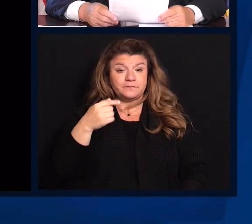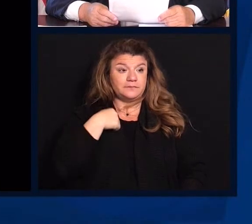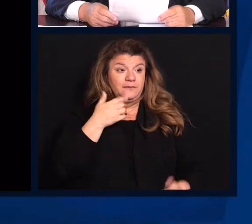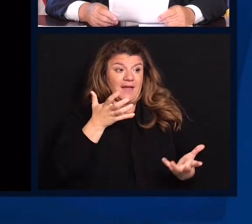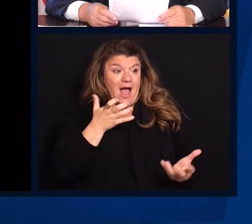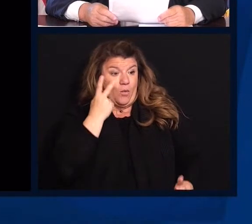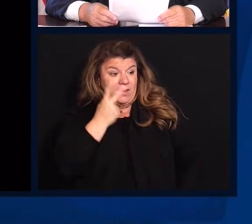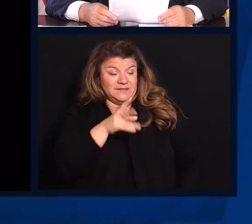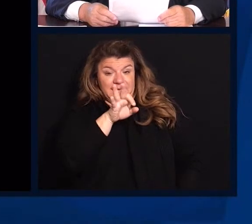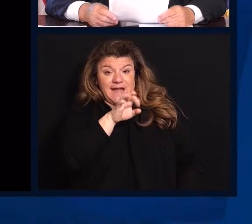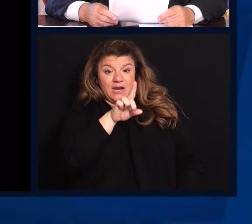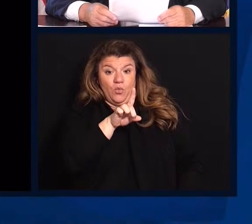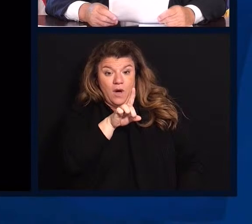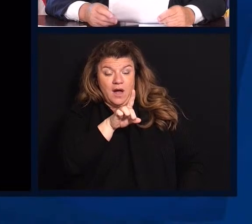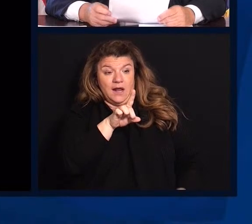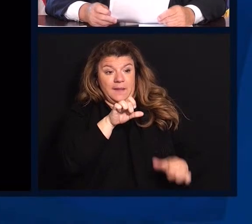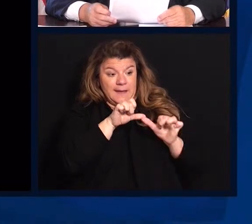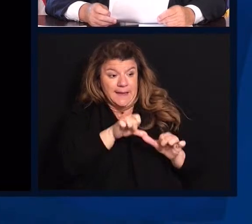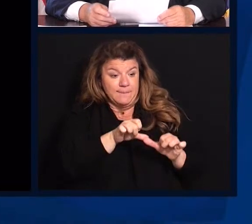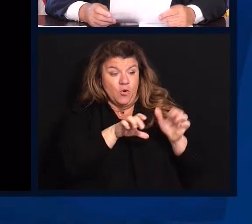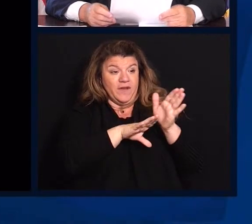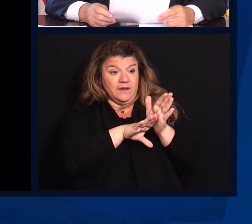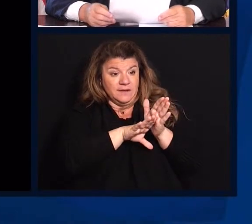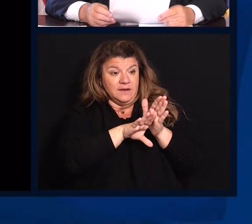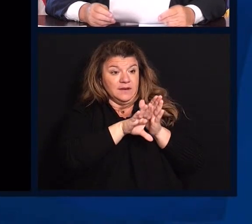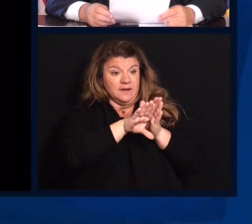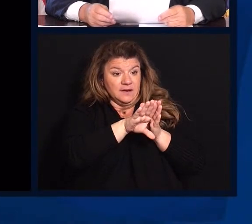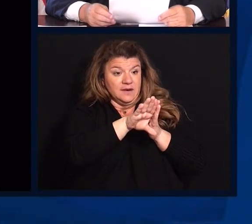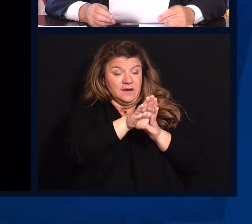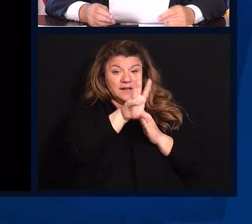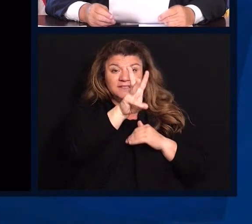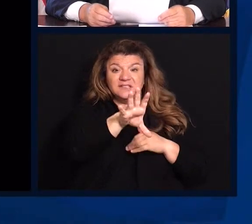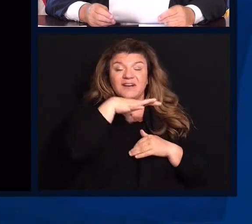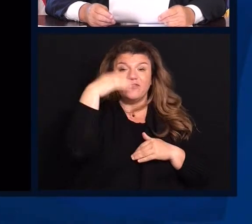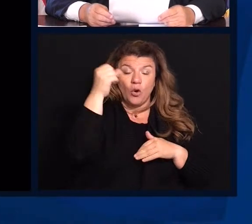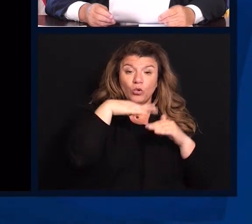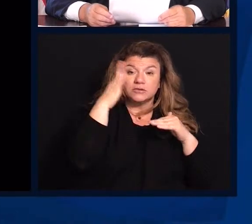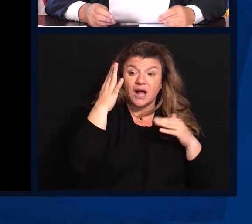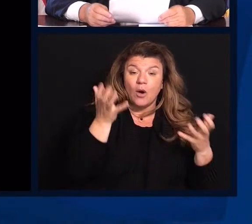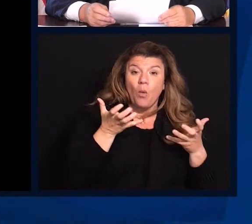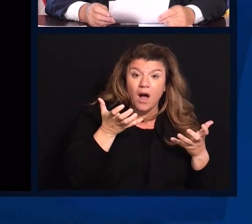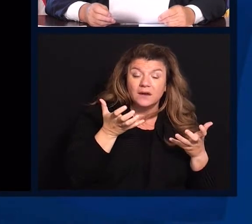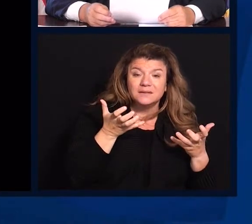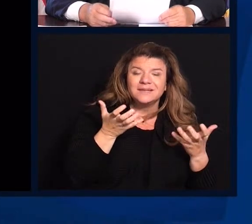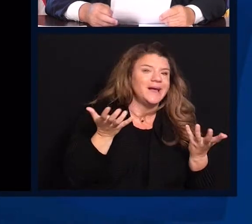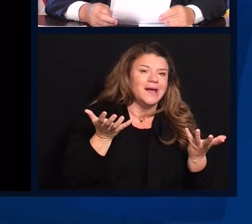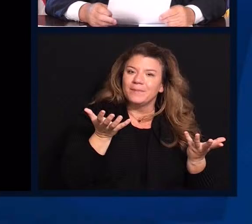hit 91 and then just keep on moving on the 65 and olders. But